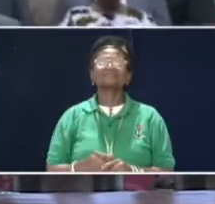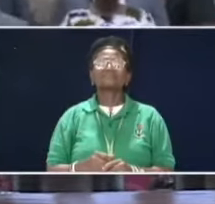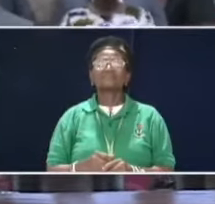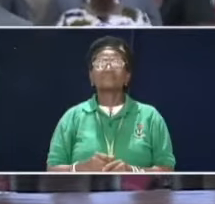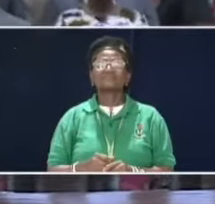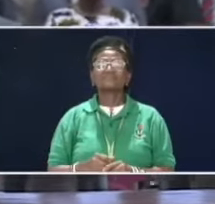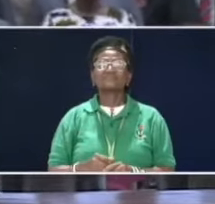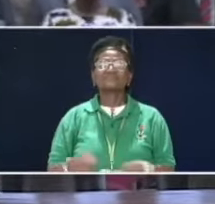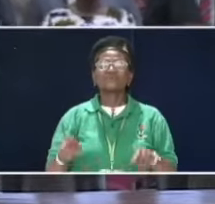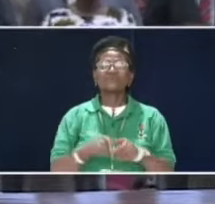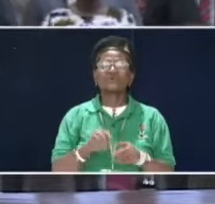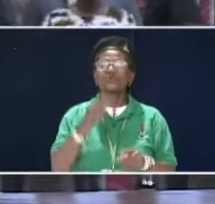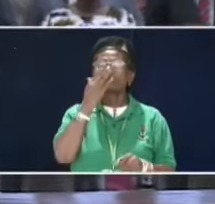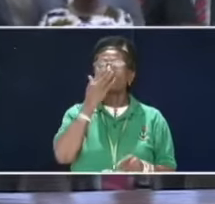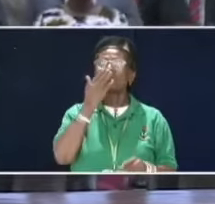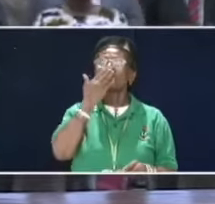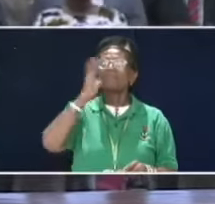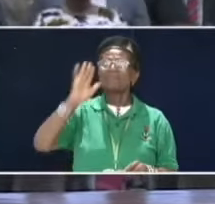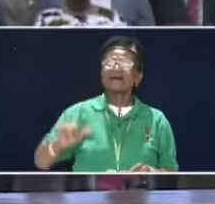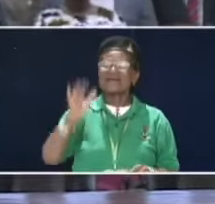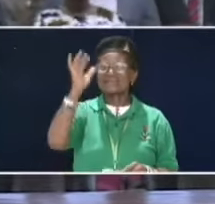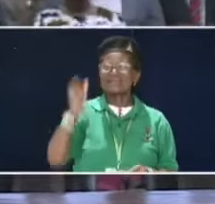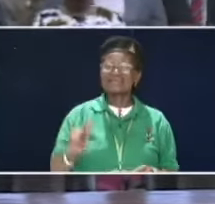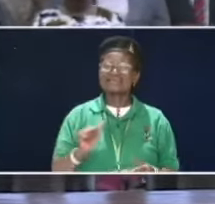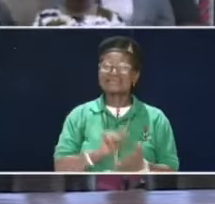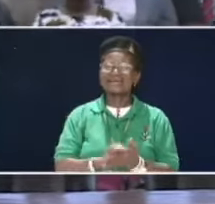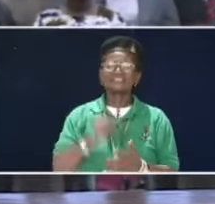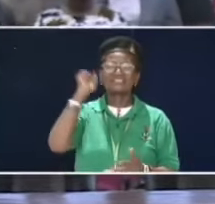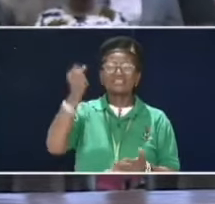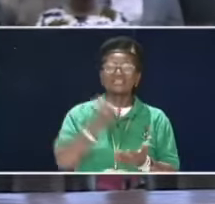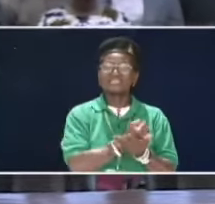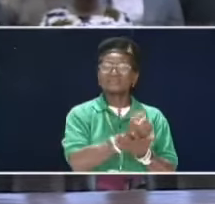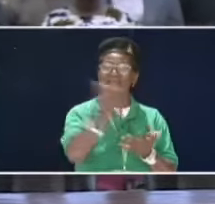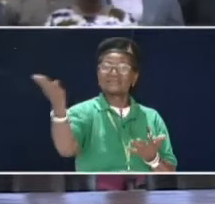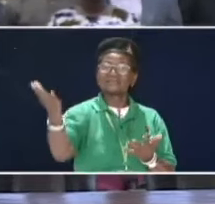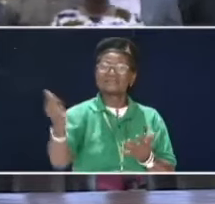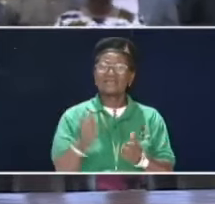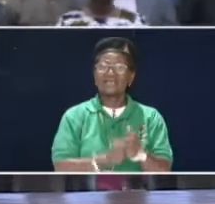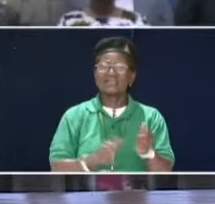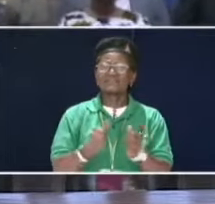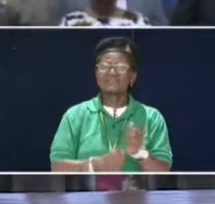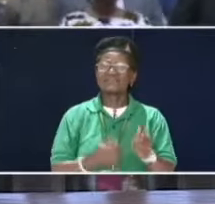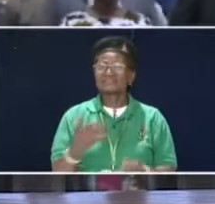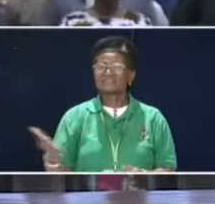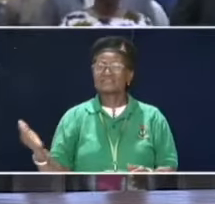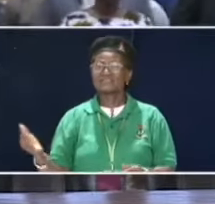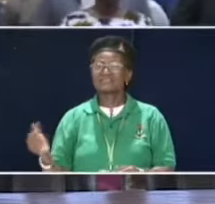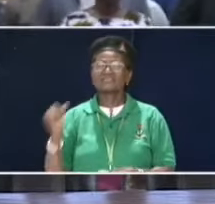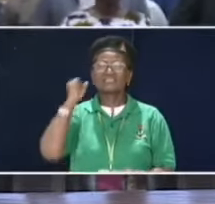so badly that she spent everything she had,